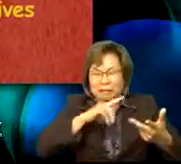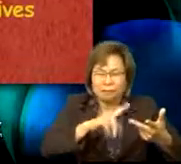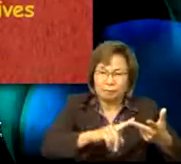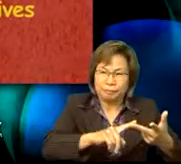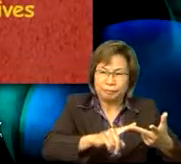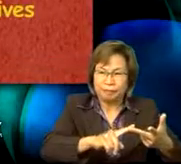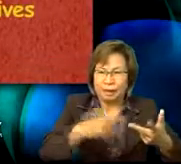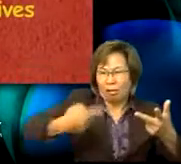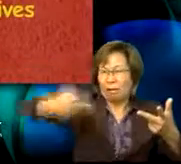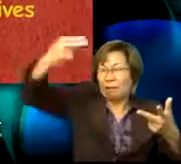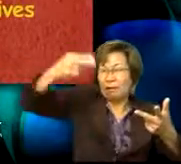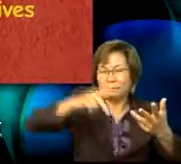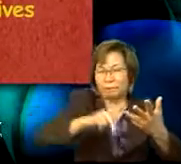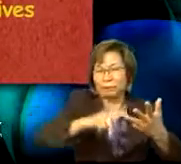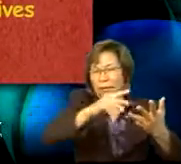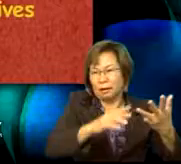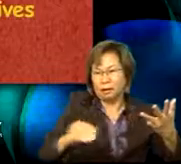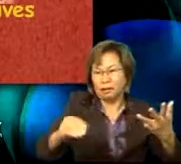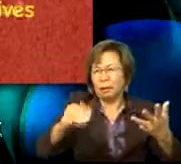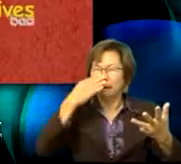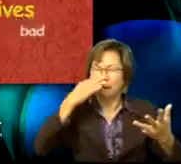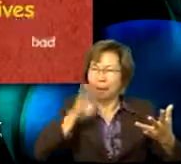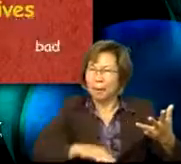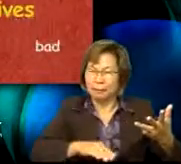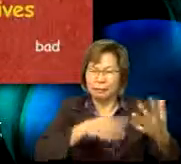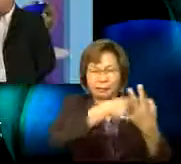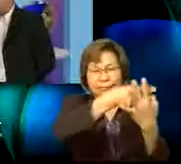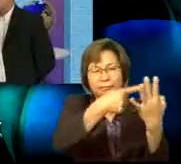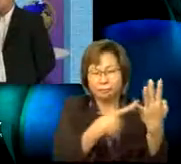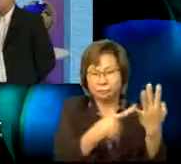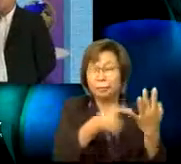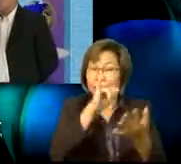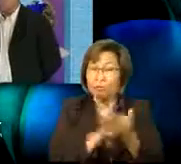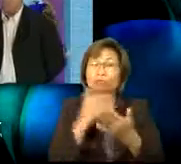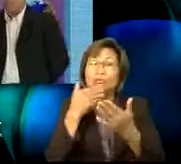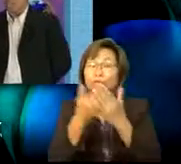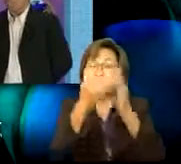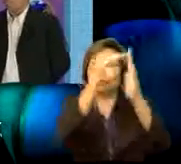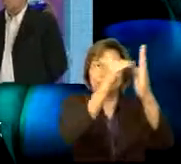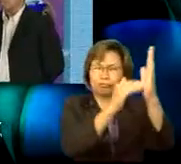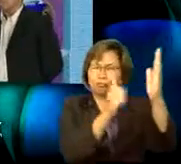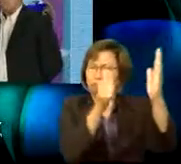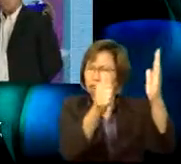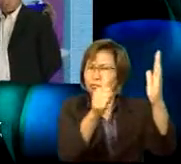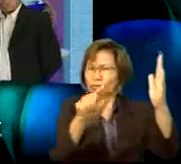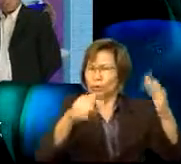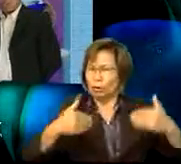dirty, high, and bad. That's a good list you have.